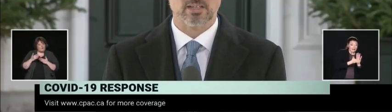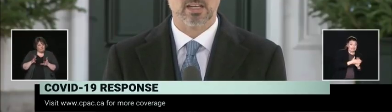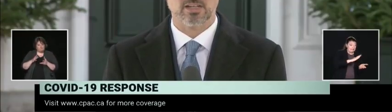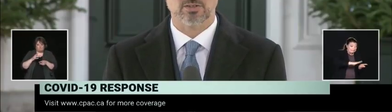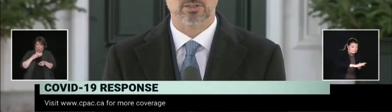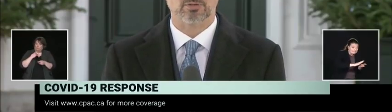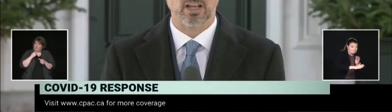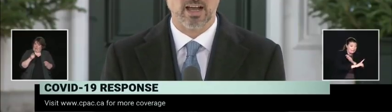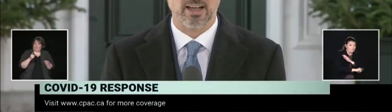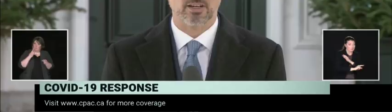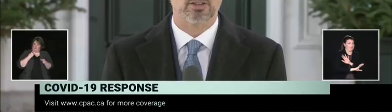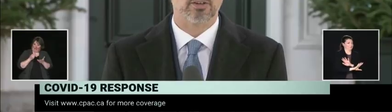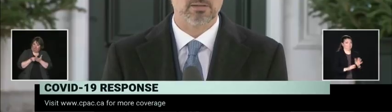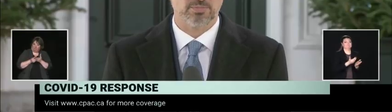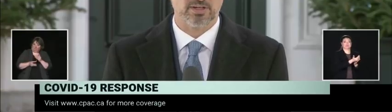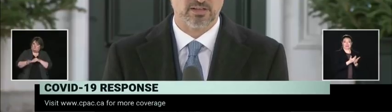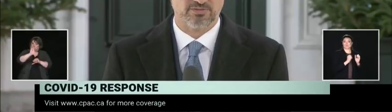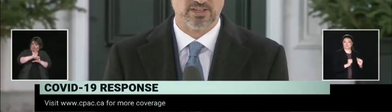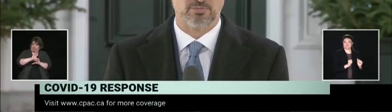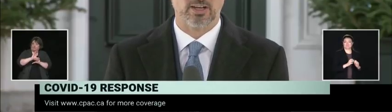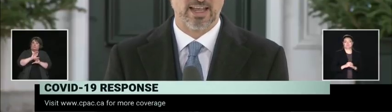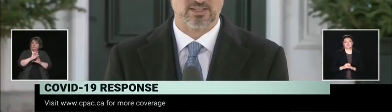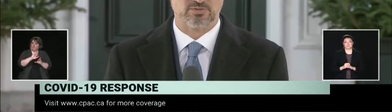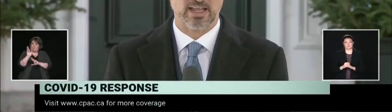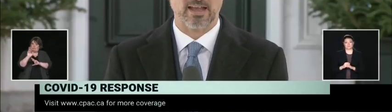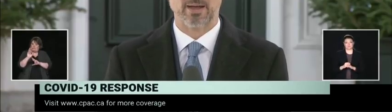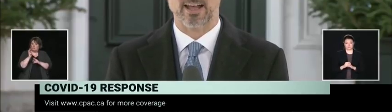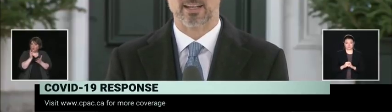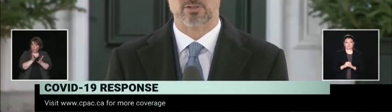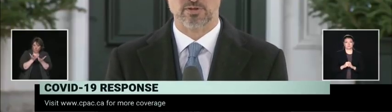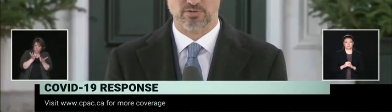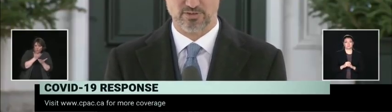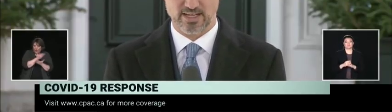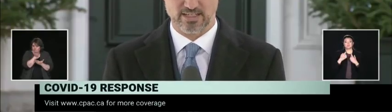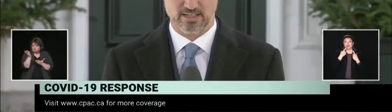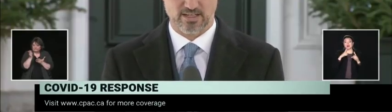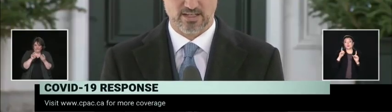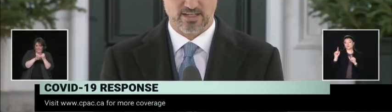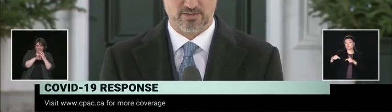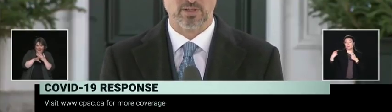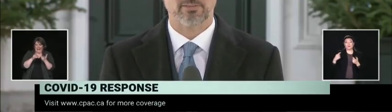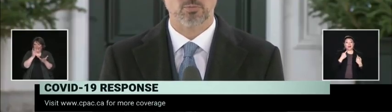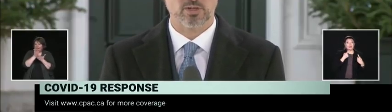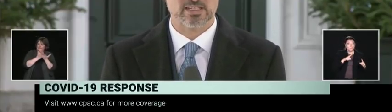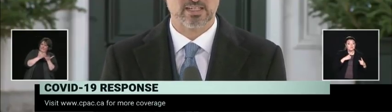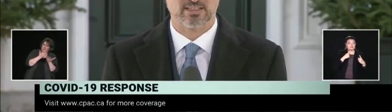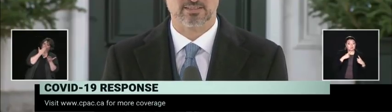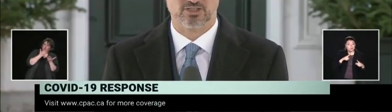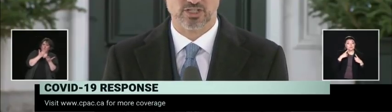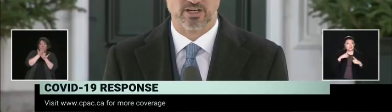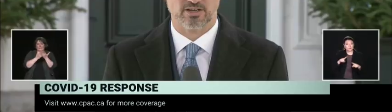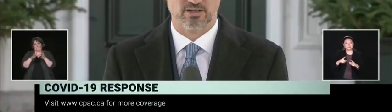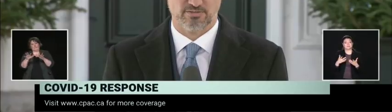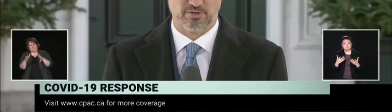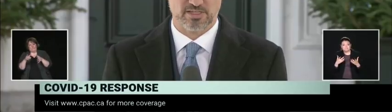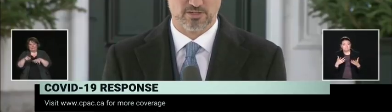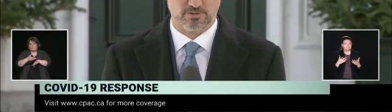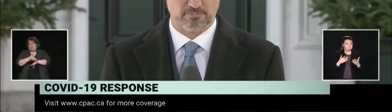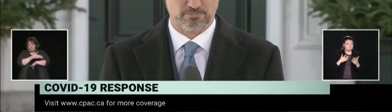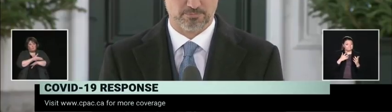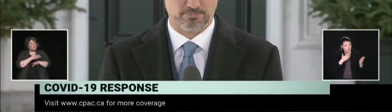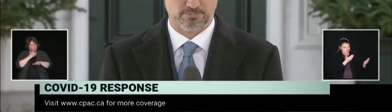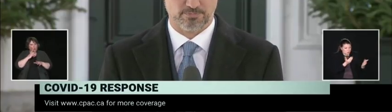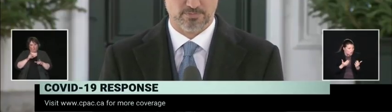We continue to rely on your input and feedback as we refine it, and we'll have more details to share very